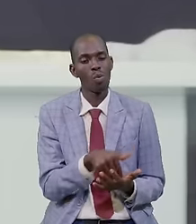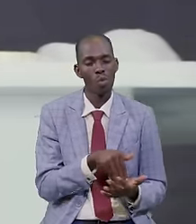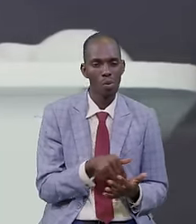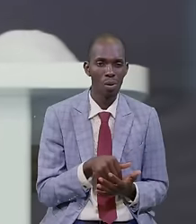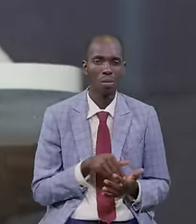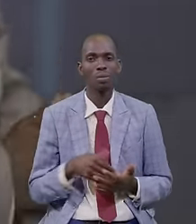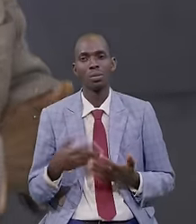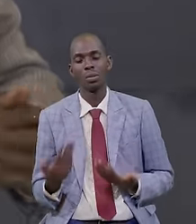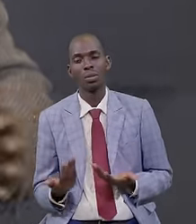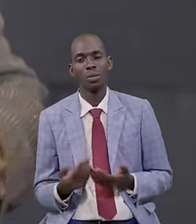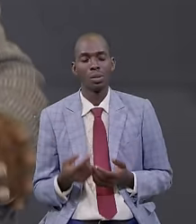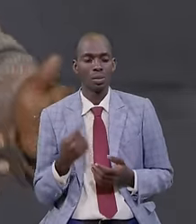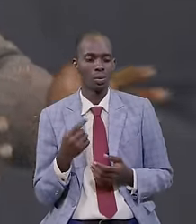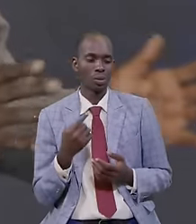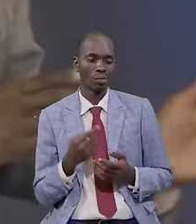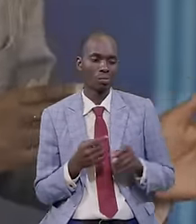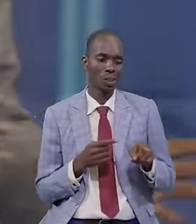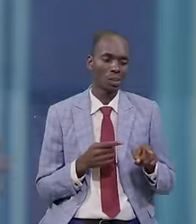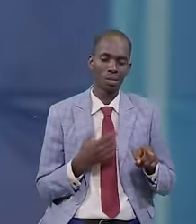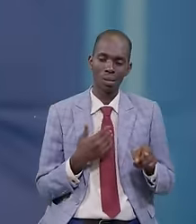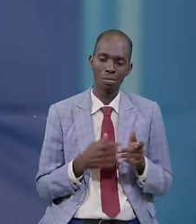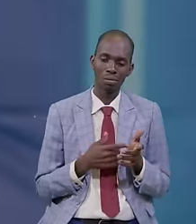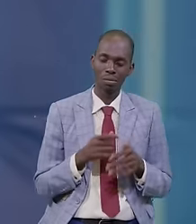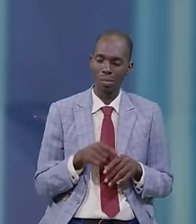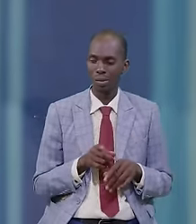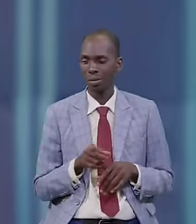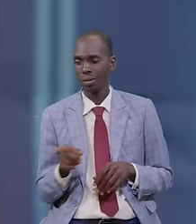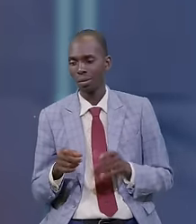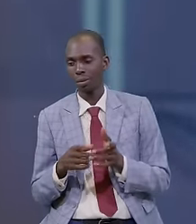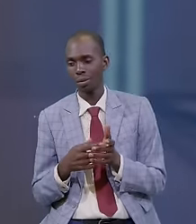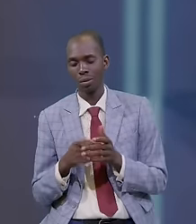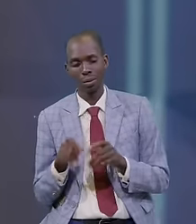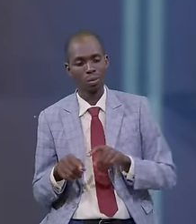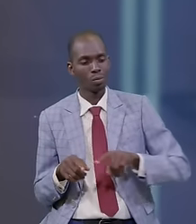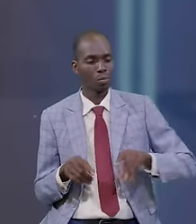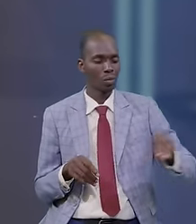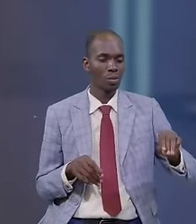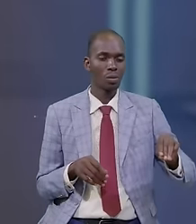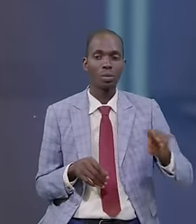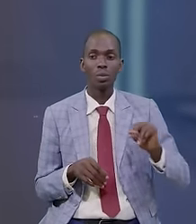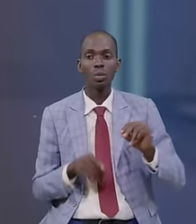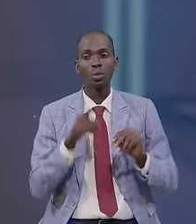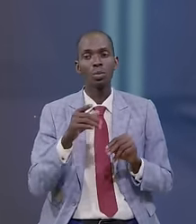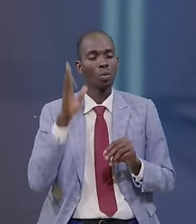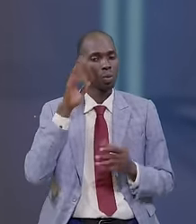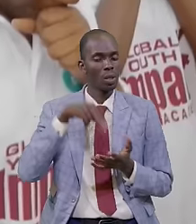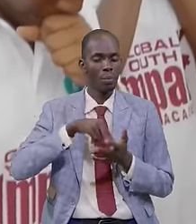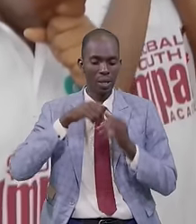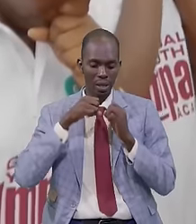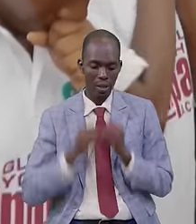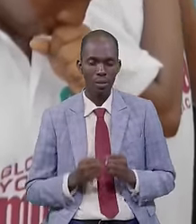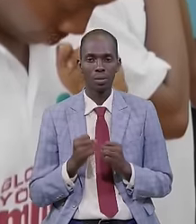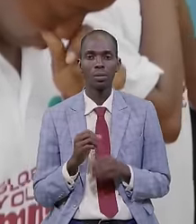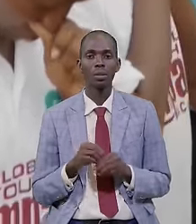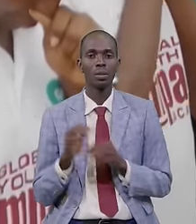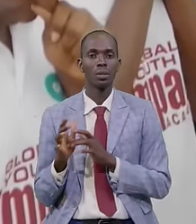leg on the land. And you sometimes you are bending this, sometimes you are bending that way. You will stand firm.